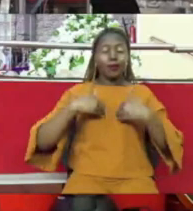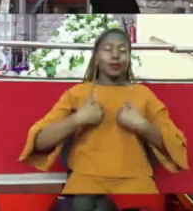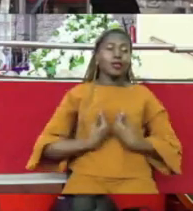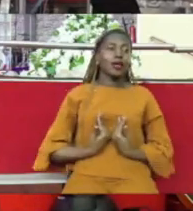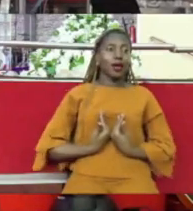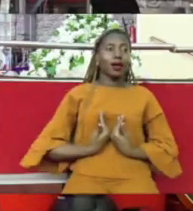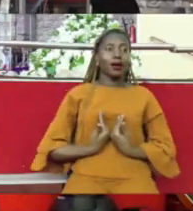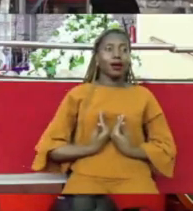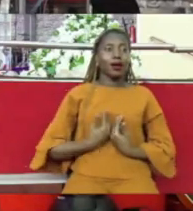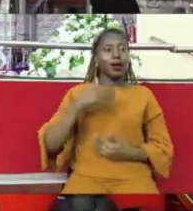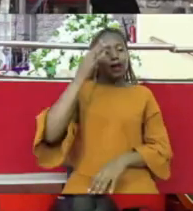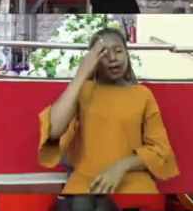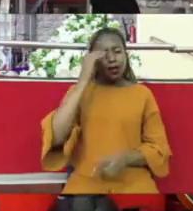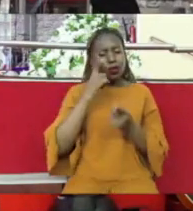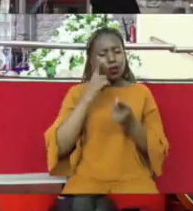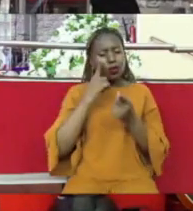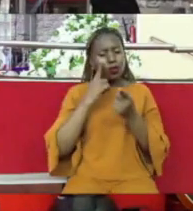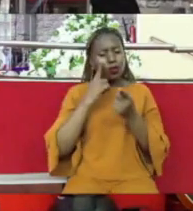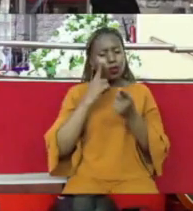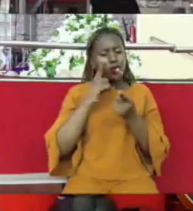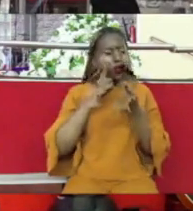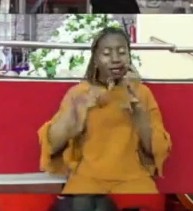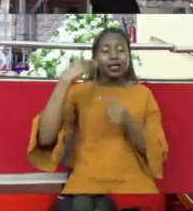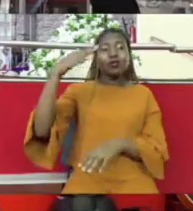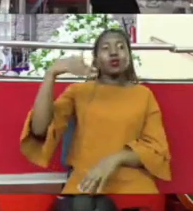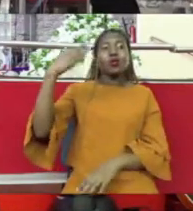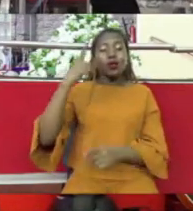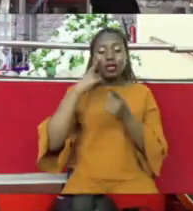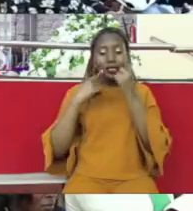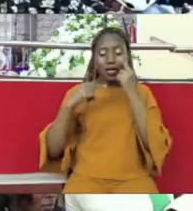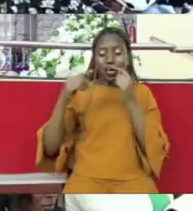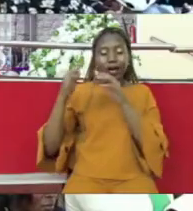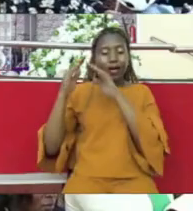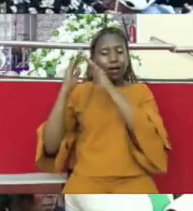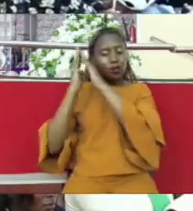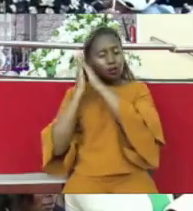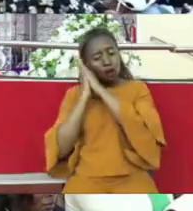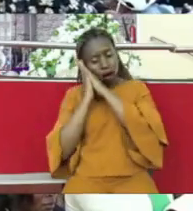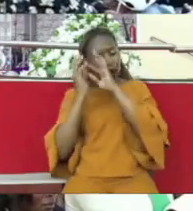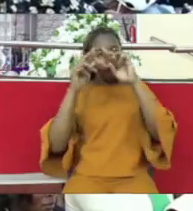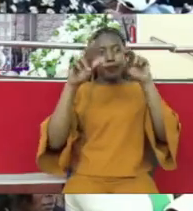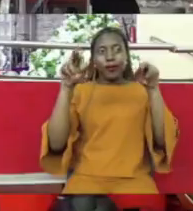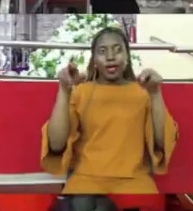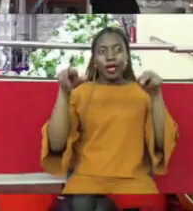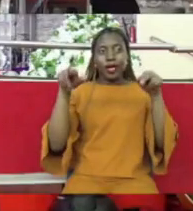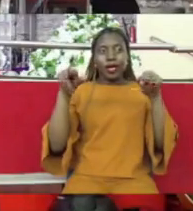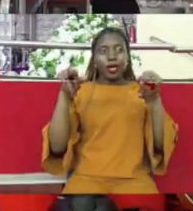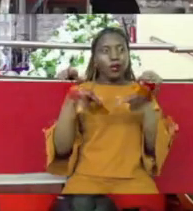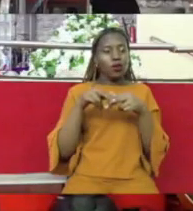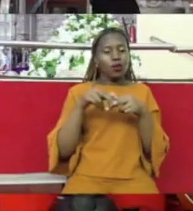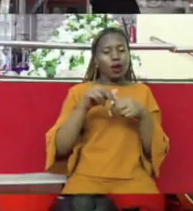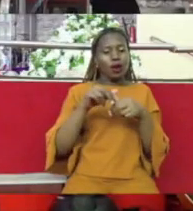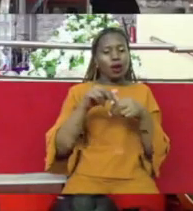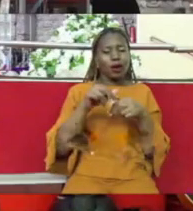the tears you normally cry right in your bedroom and nobody else can see. Anajua machozi ambayo unalia kwenye chumba chako na